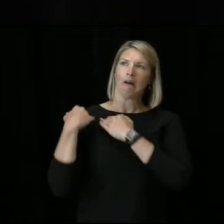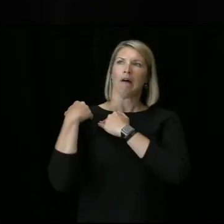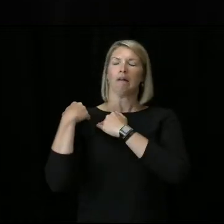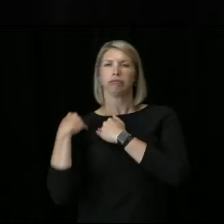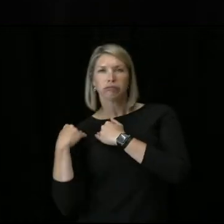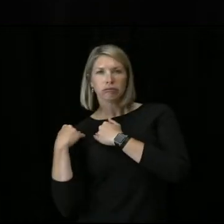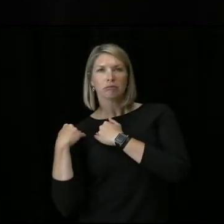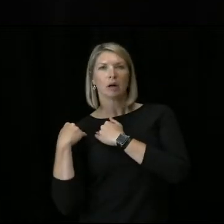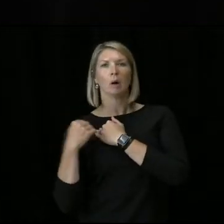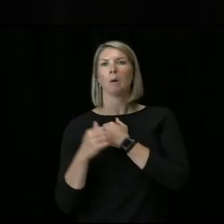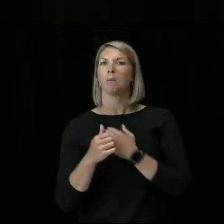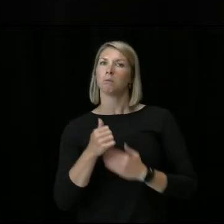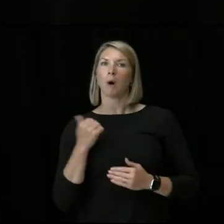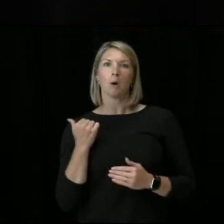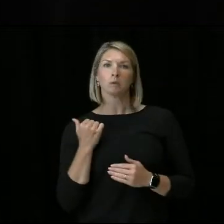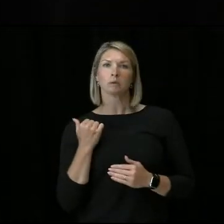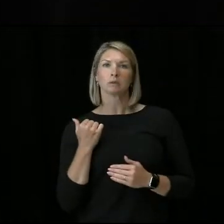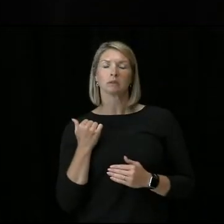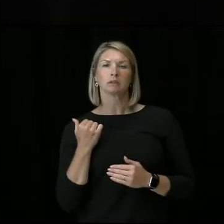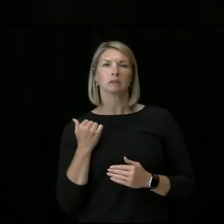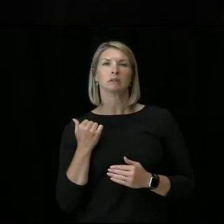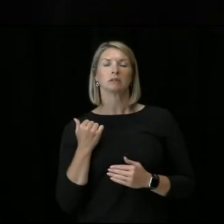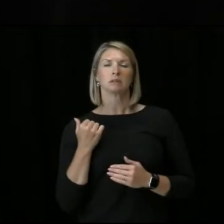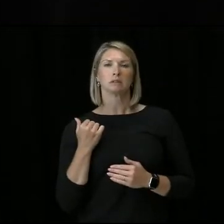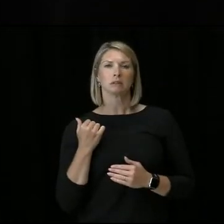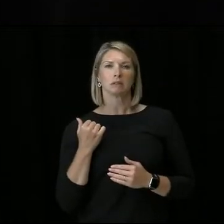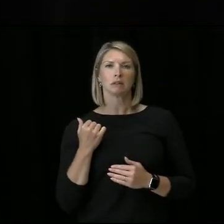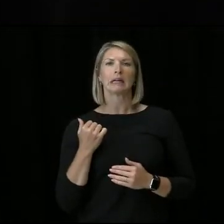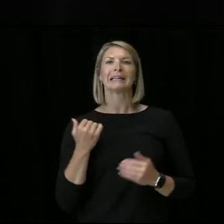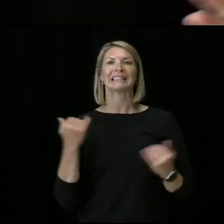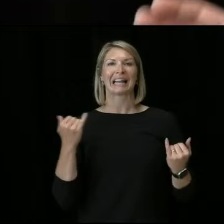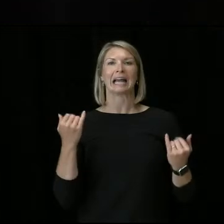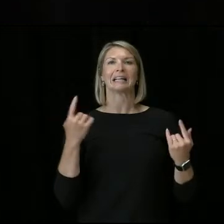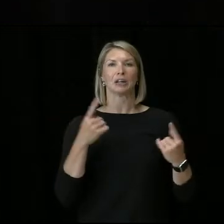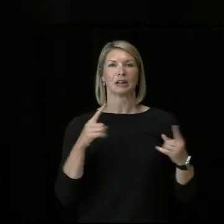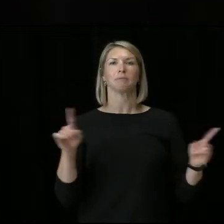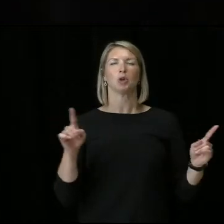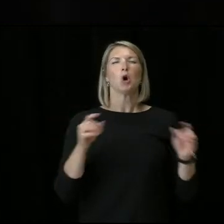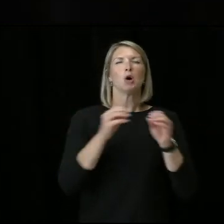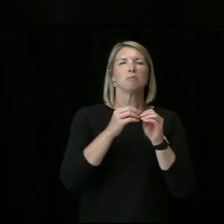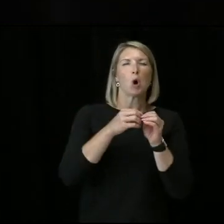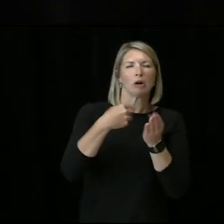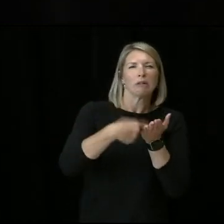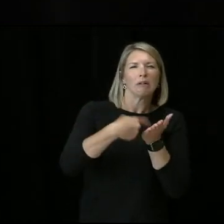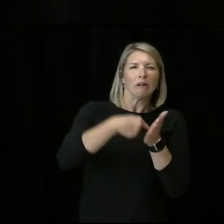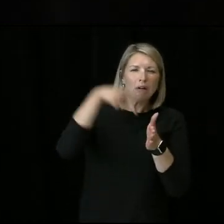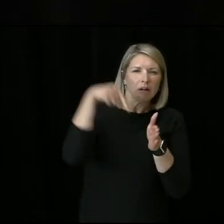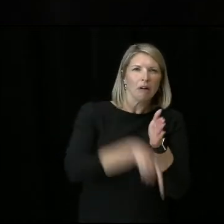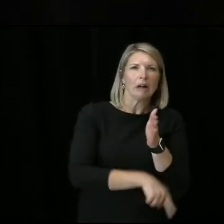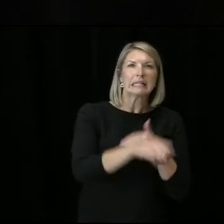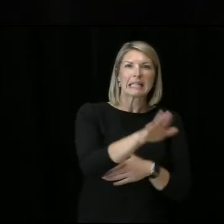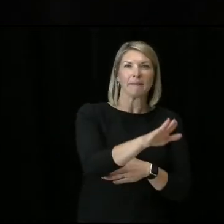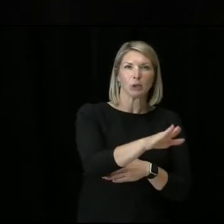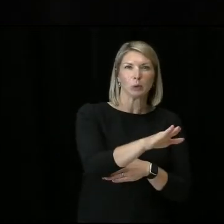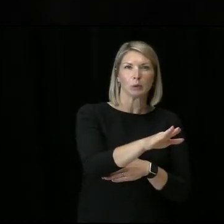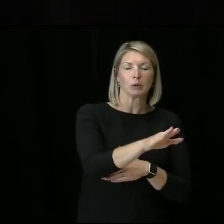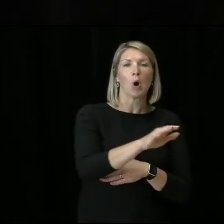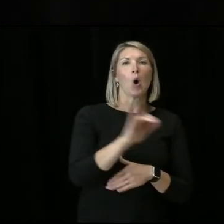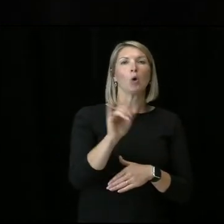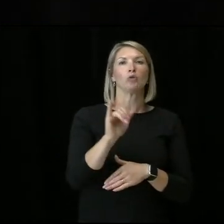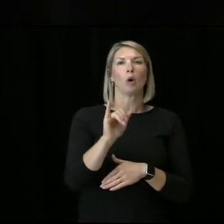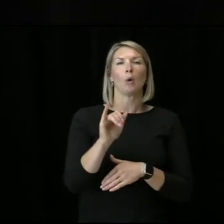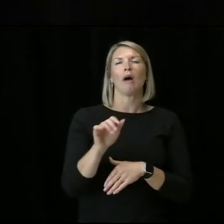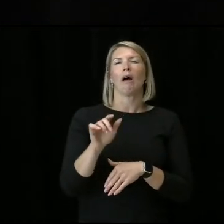which elasticity kicks in and there will be rate shock. There will be more details about that in this afternoon's announcement and in the technical